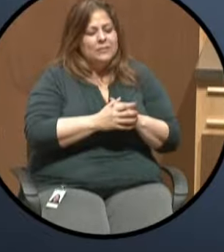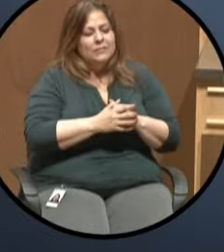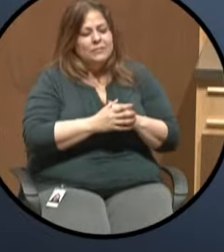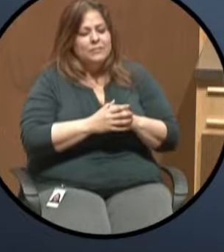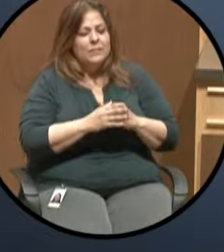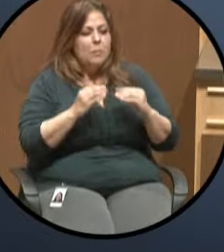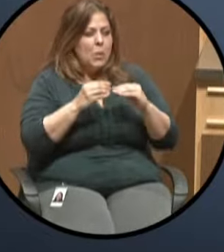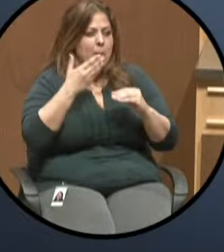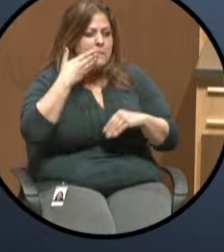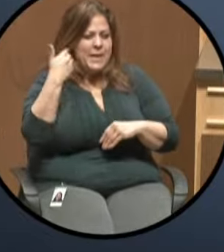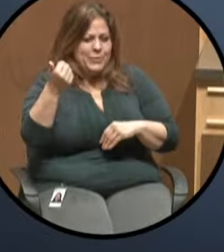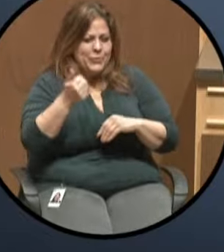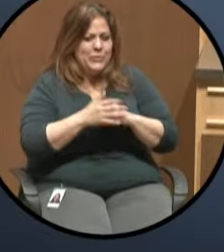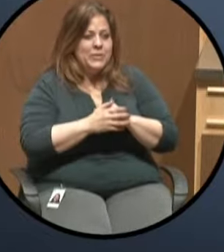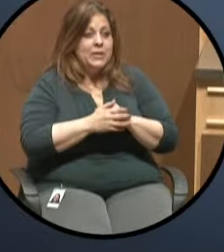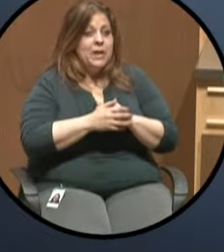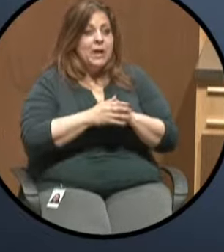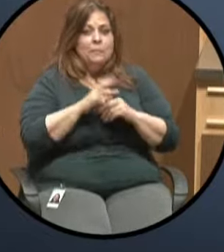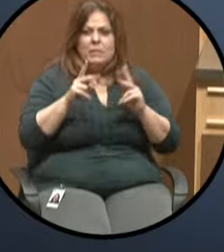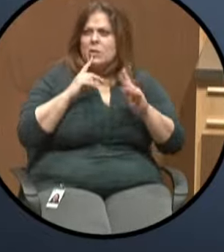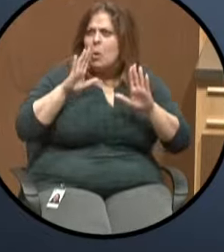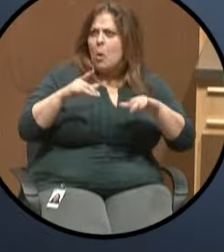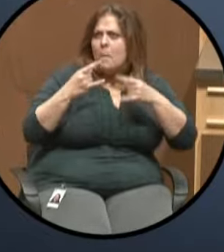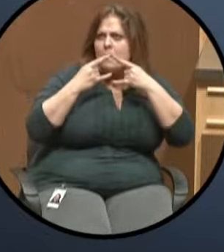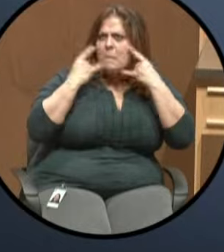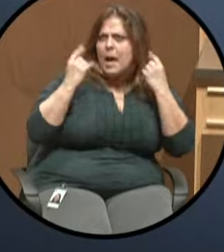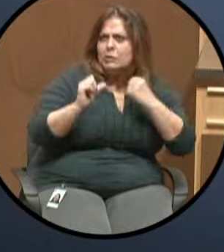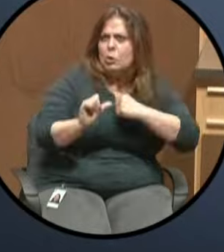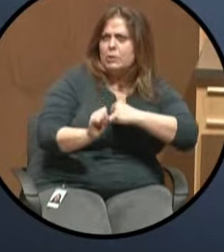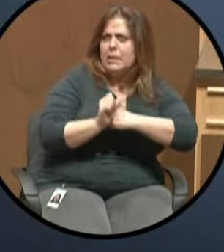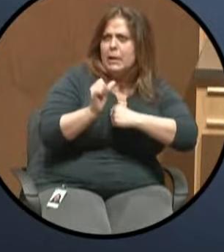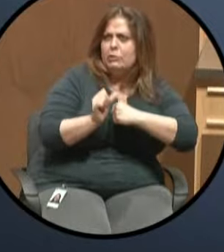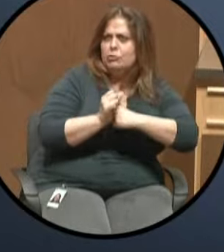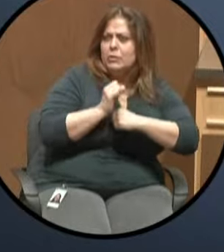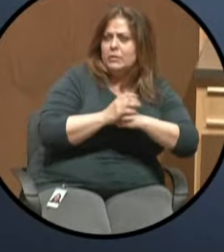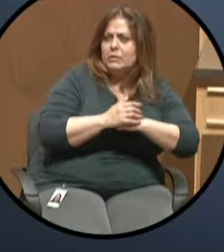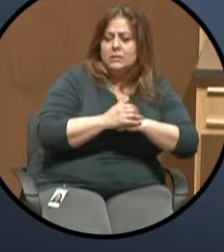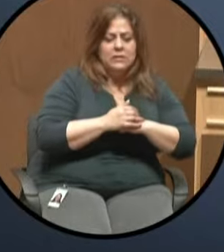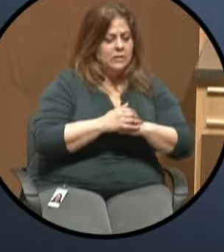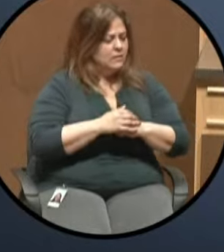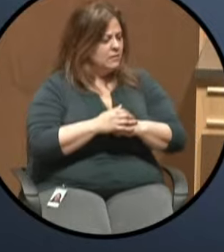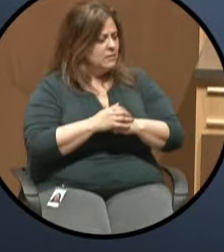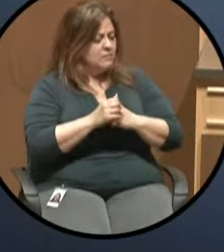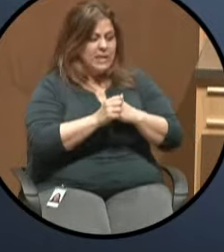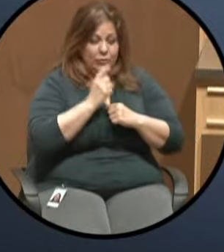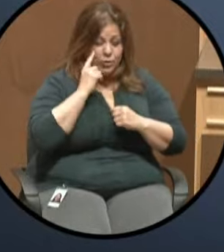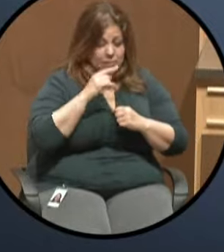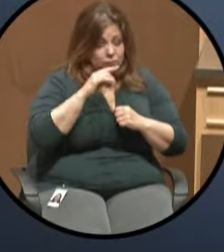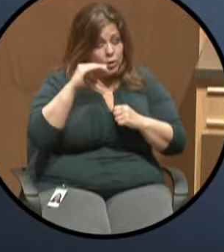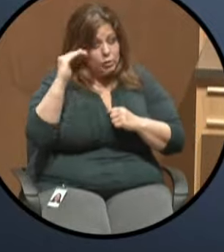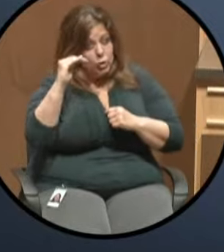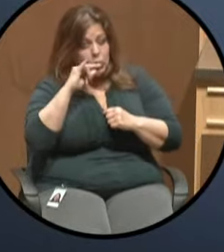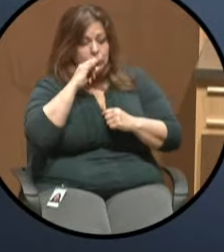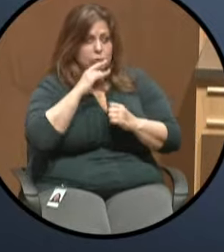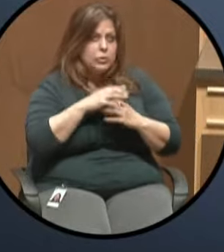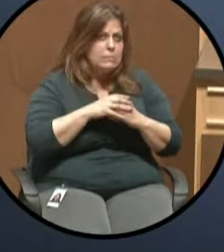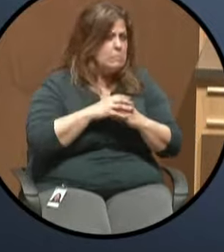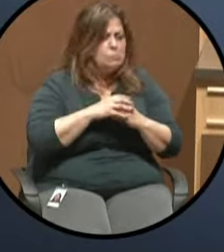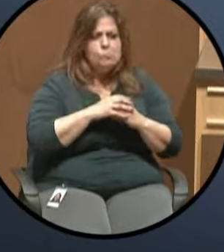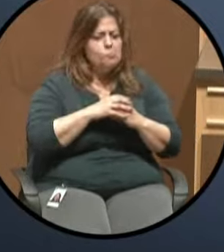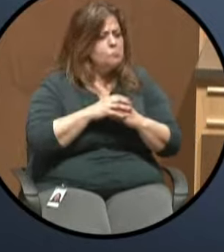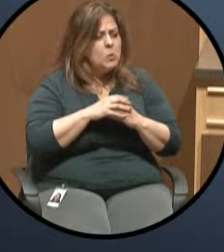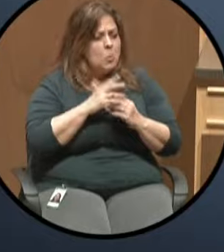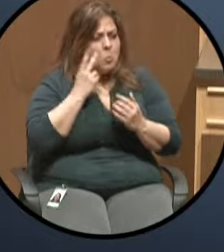always comes up is masks are dangerous for not just adults, but also for children. And there is